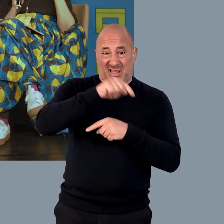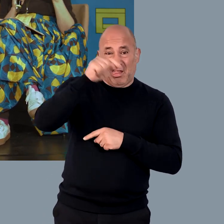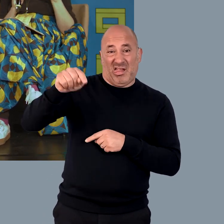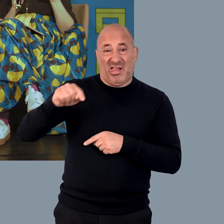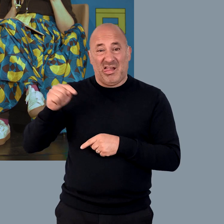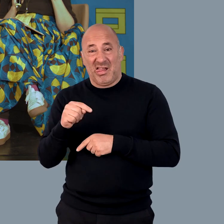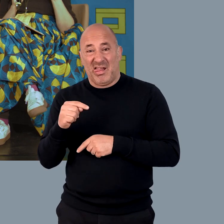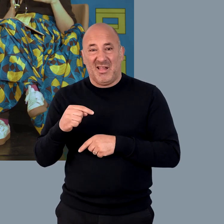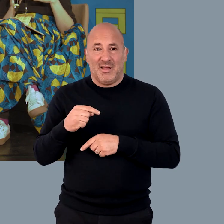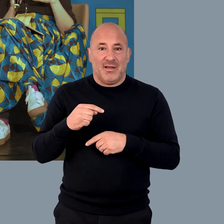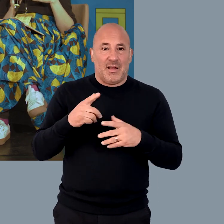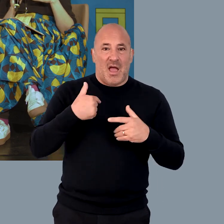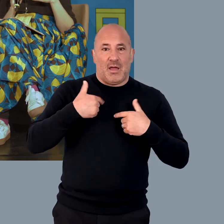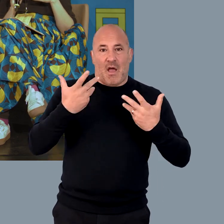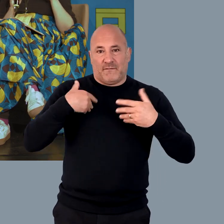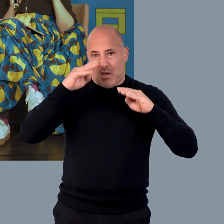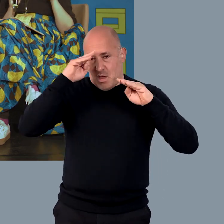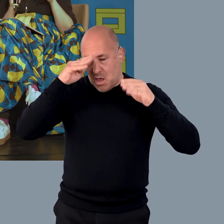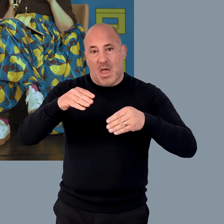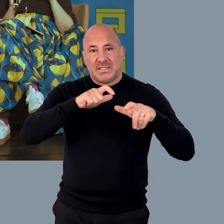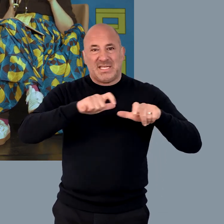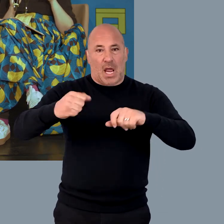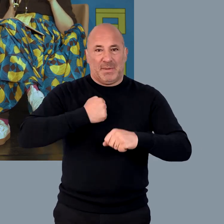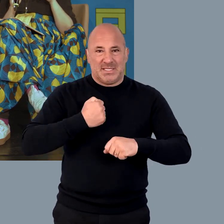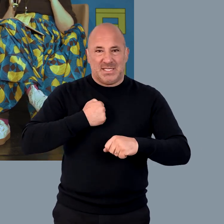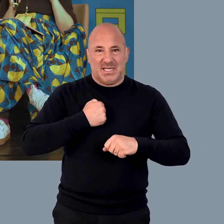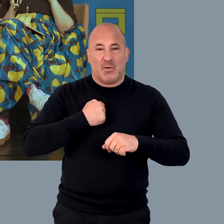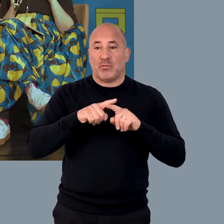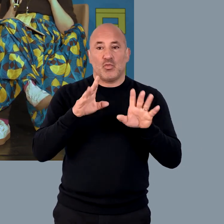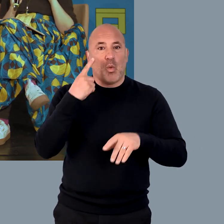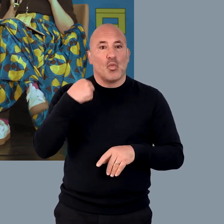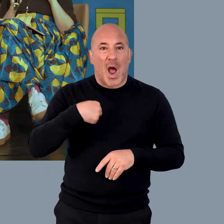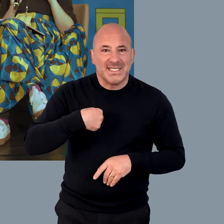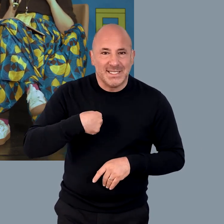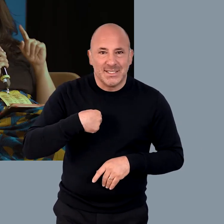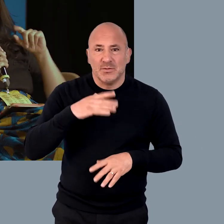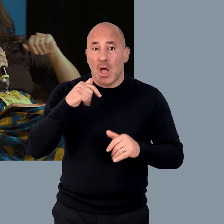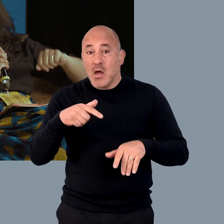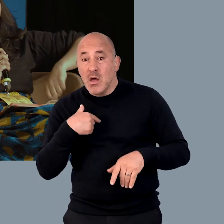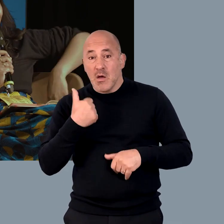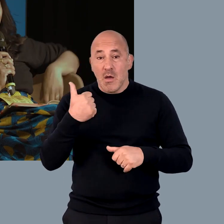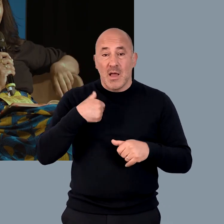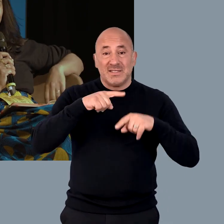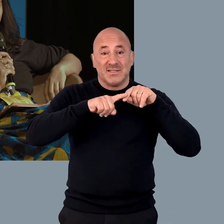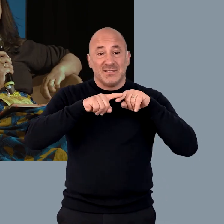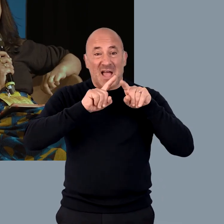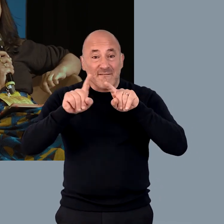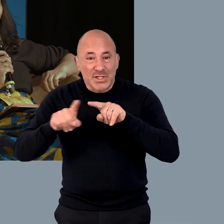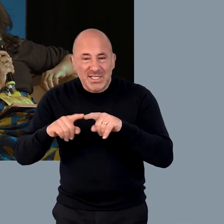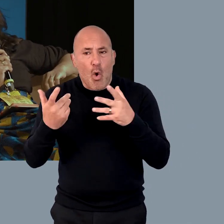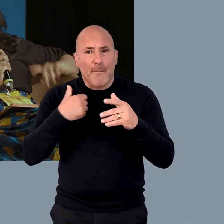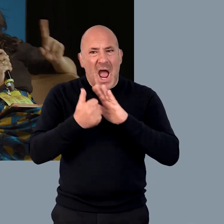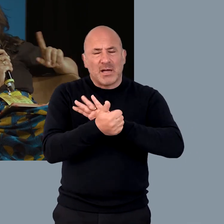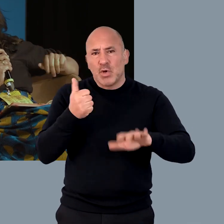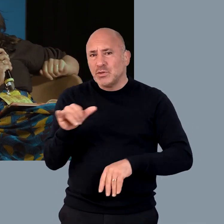to be a trustee of a lot of places because you're a bit of a unicorn working in sustainability, but also not being white. And I always check. I'm like, is it because I'm increasing the